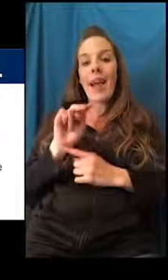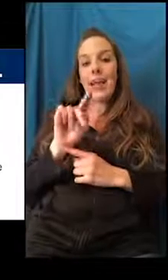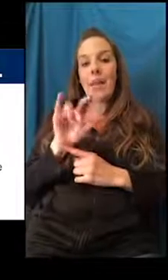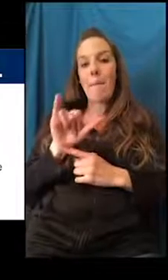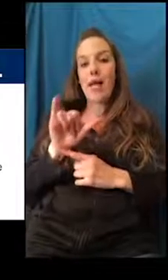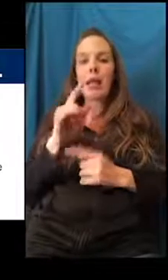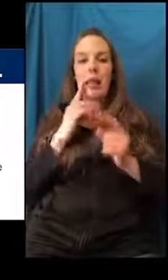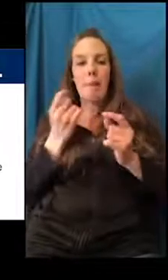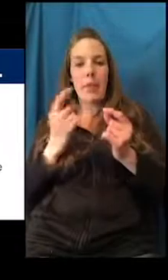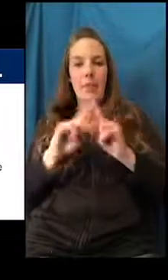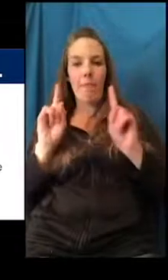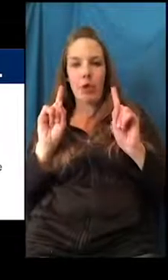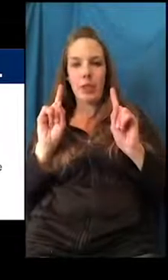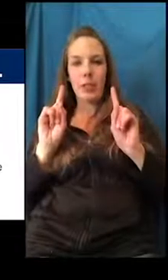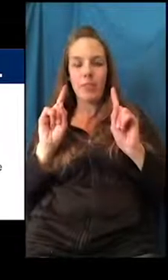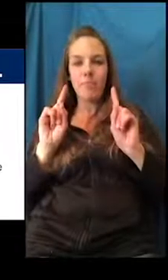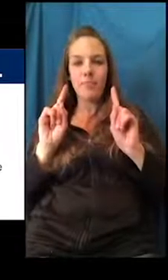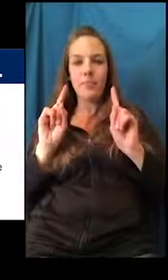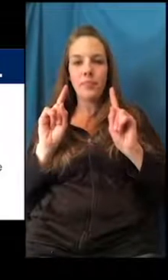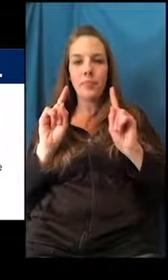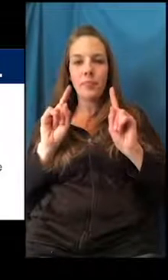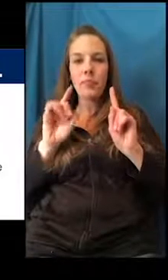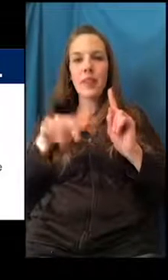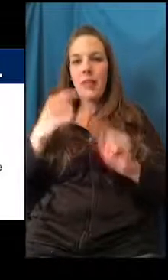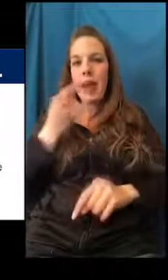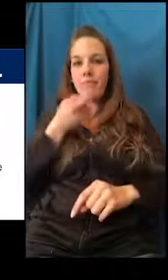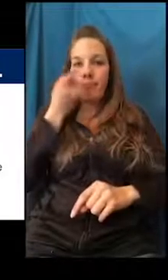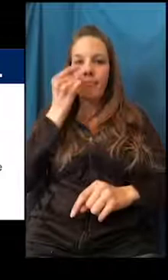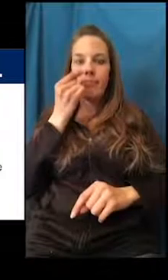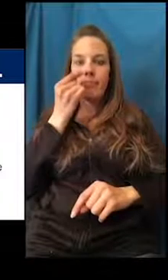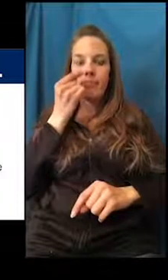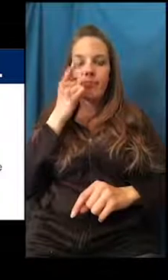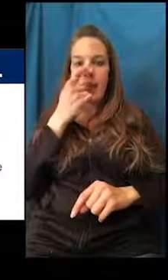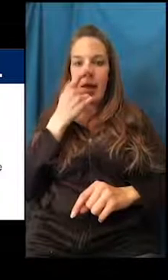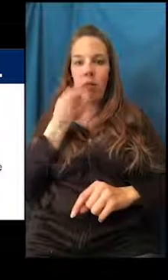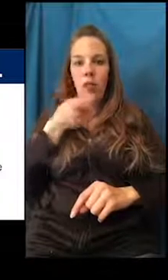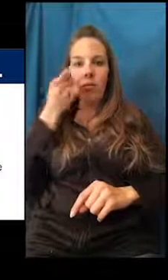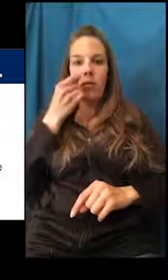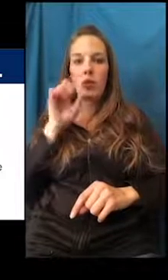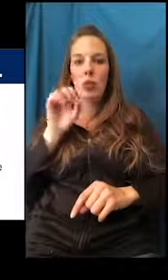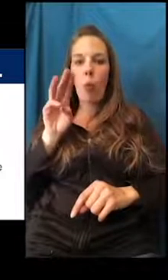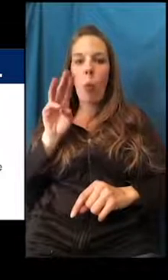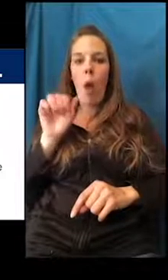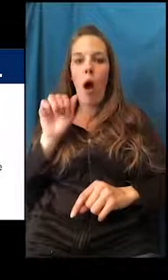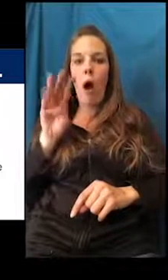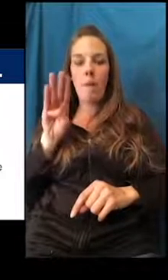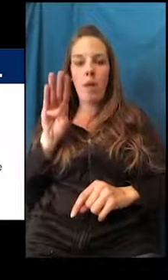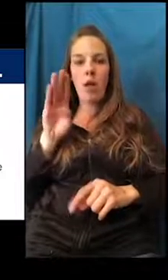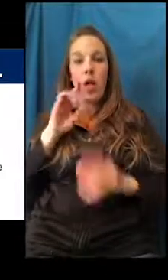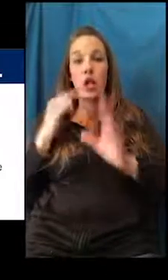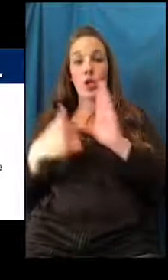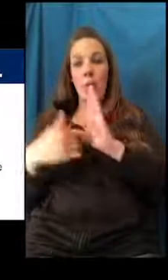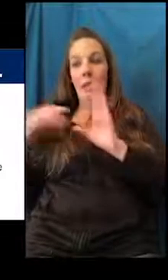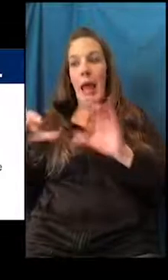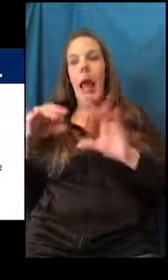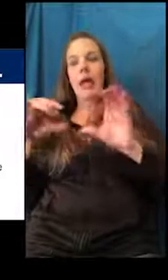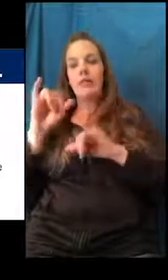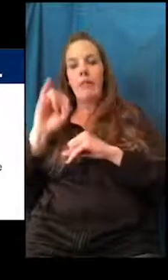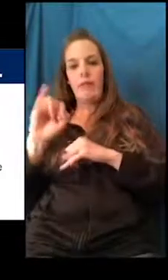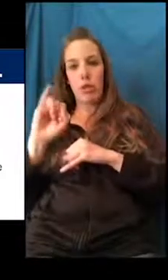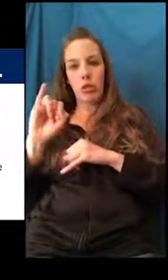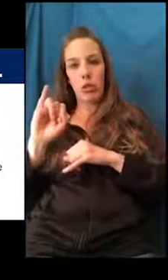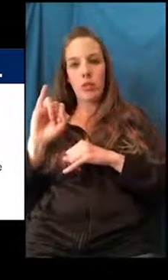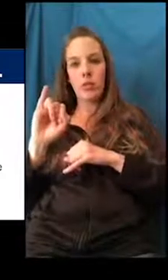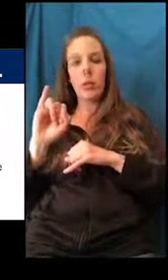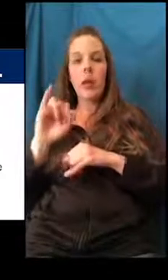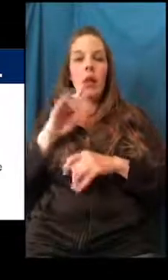different from that nasal swab diagnostic test that shows an active infection. It's a blood